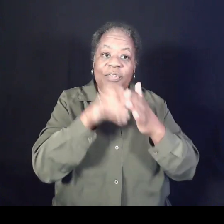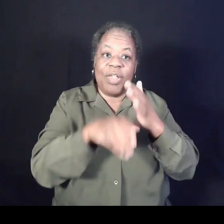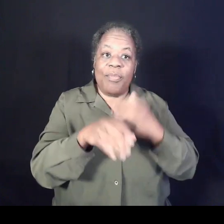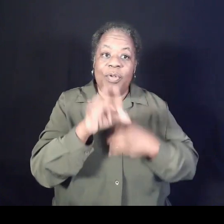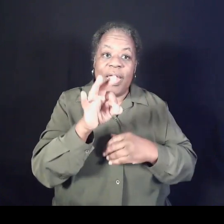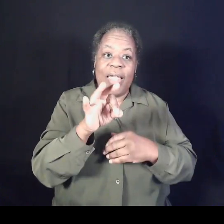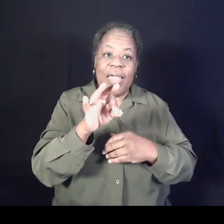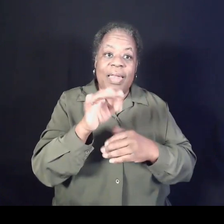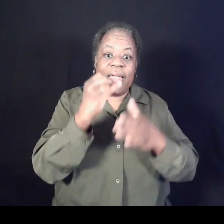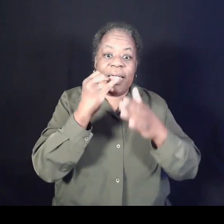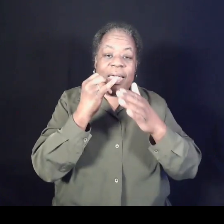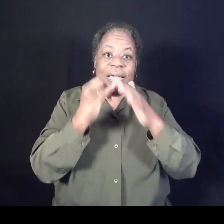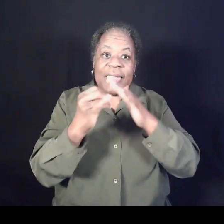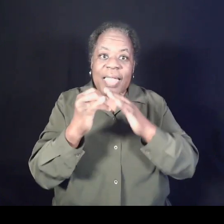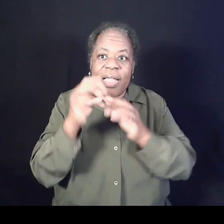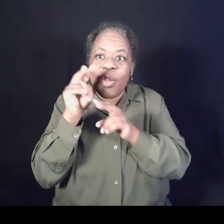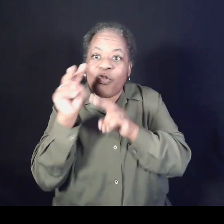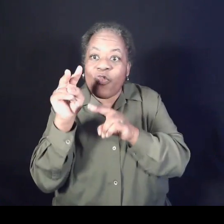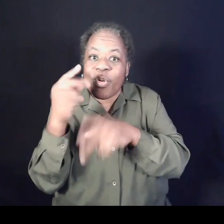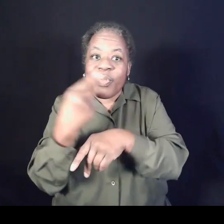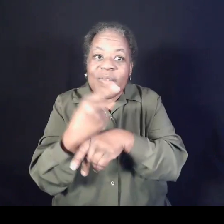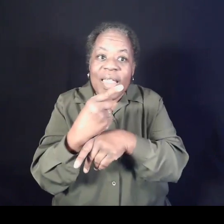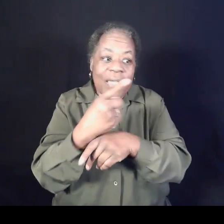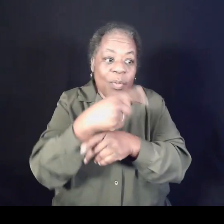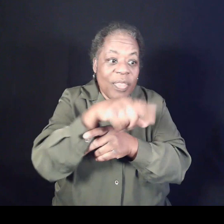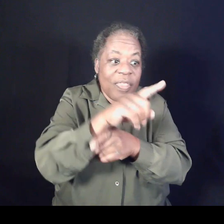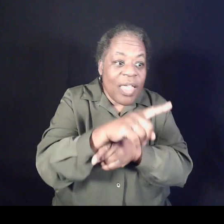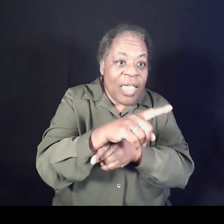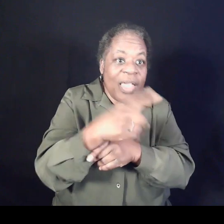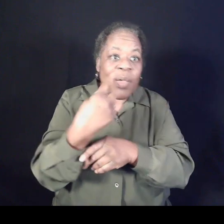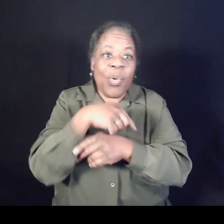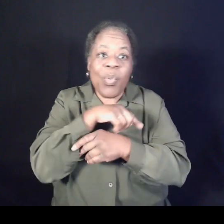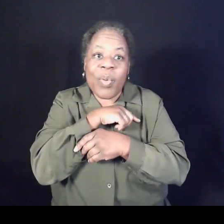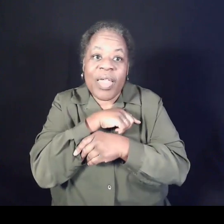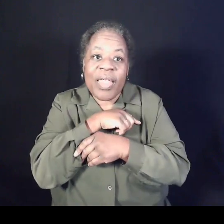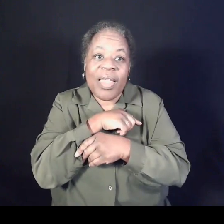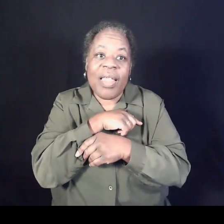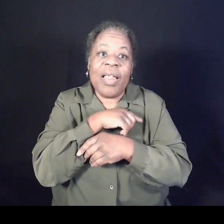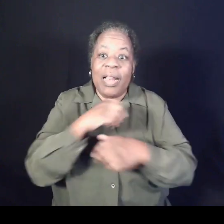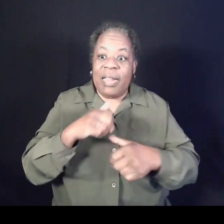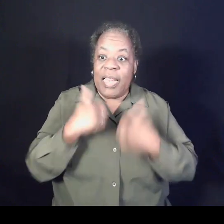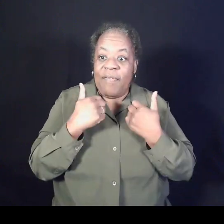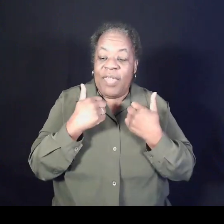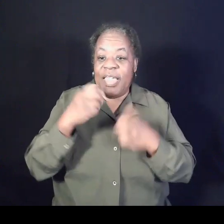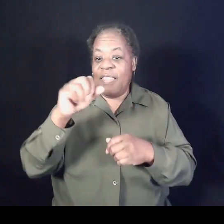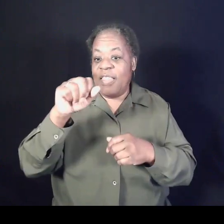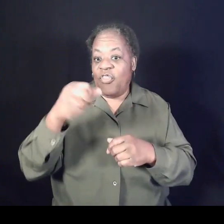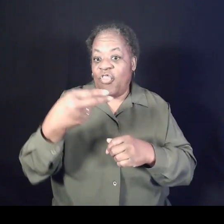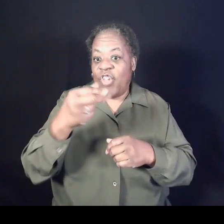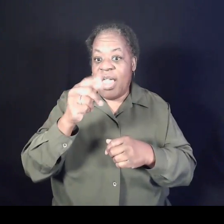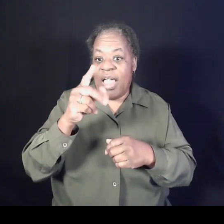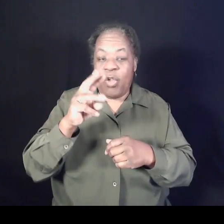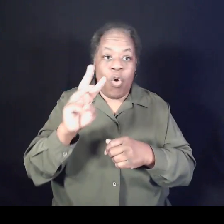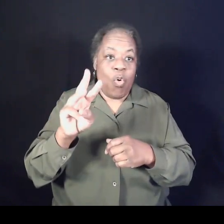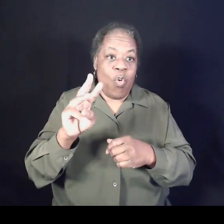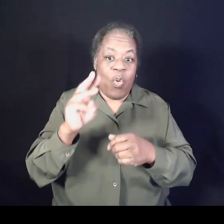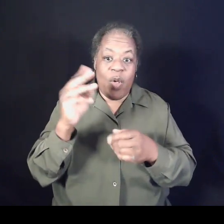forward to a day when they and we will no longer be living in the shadow of death. A new